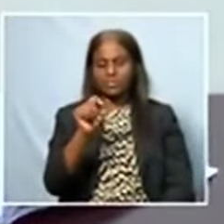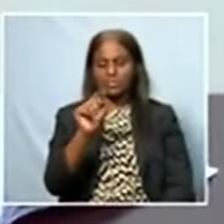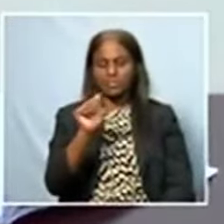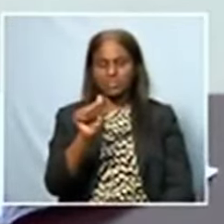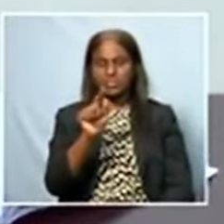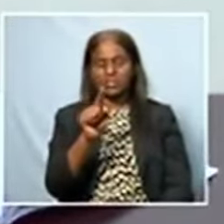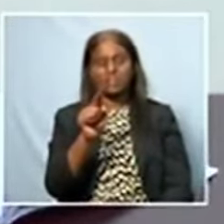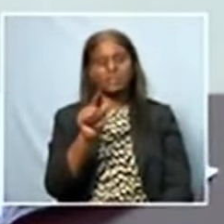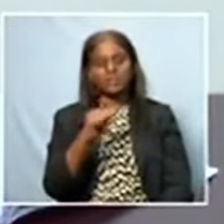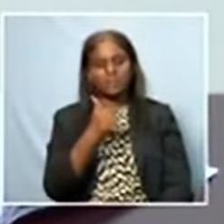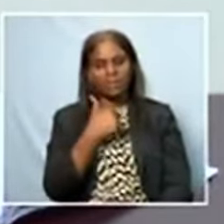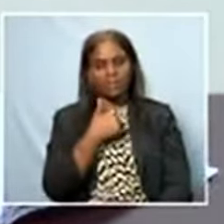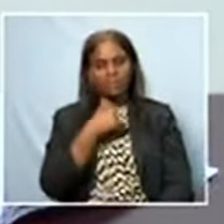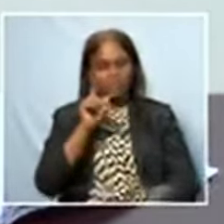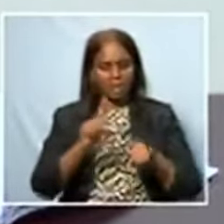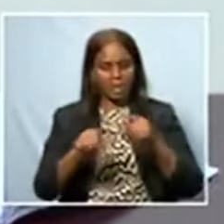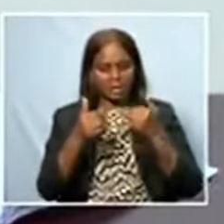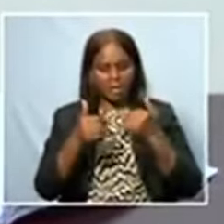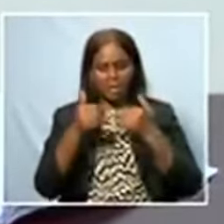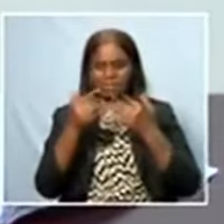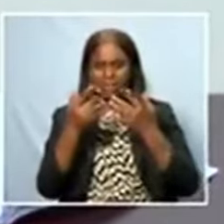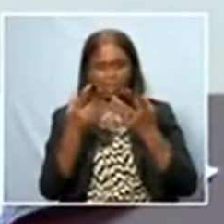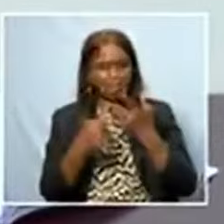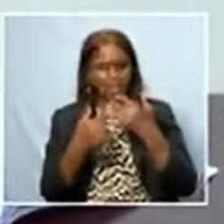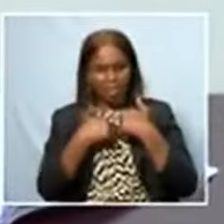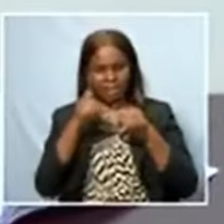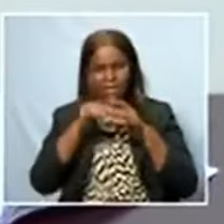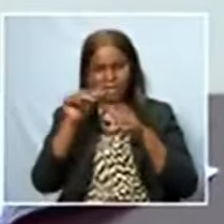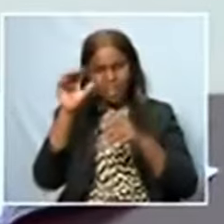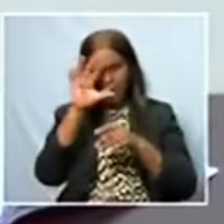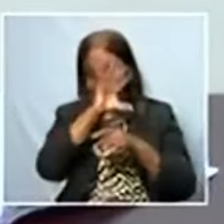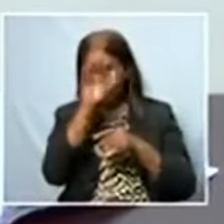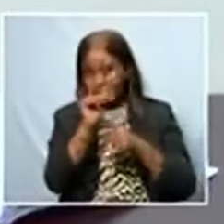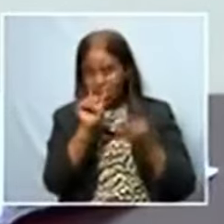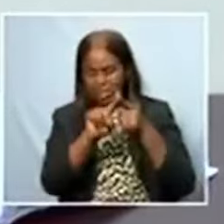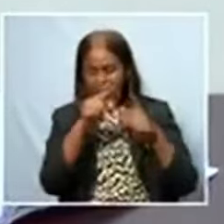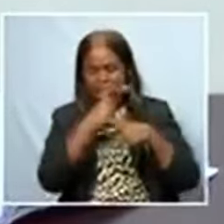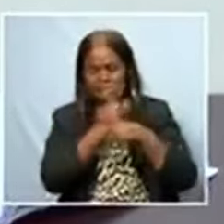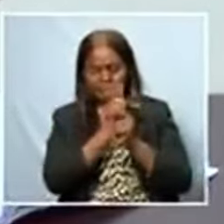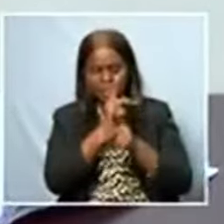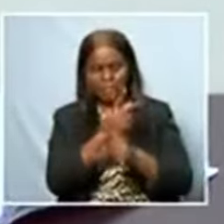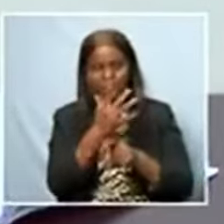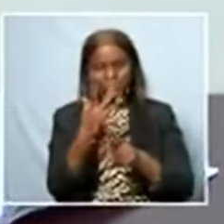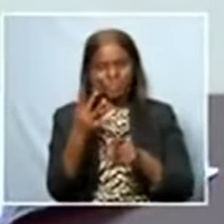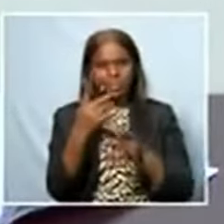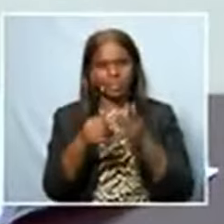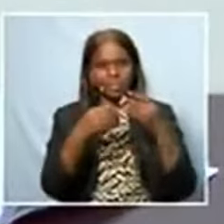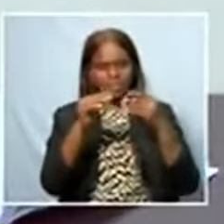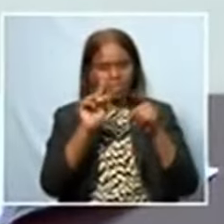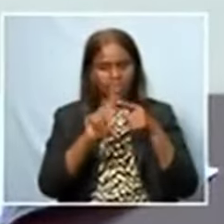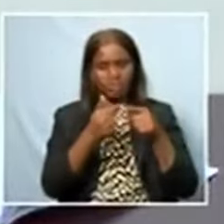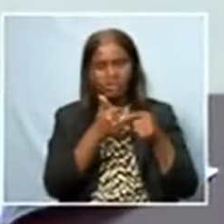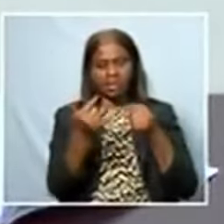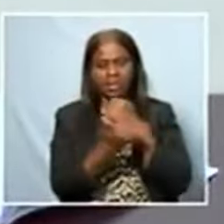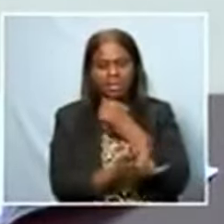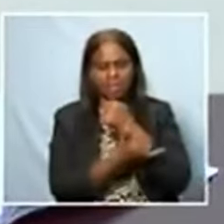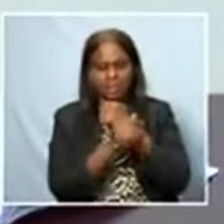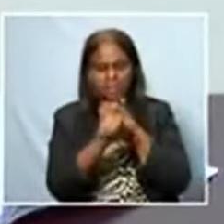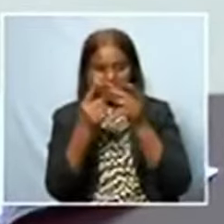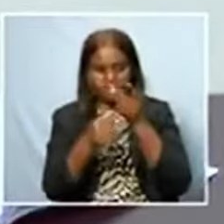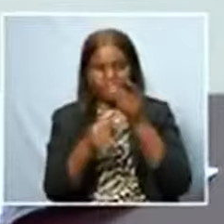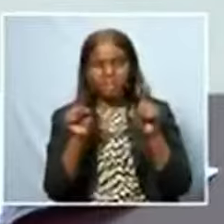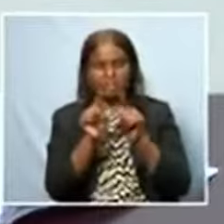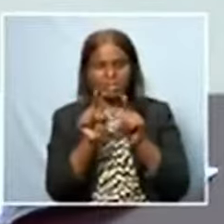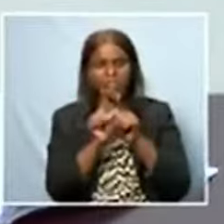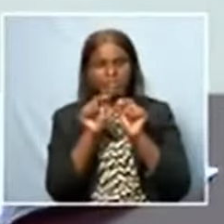getting into. We can't be a spectator in the Africa continent. We need also to produce things that we can sell to other countries. So this is the ground